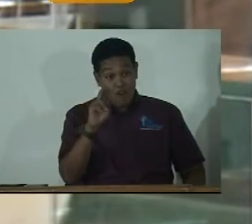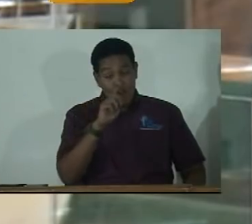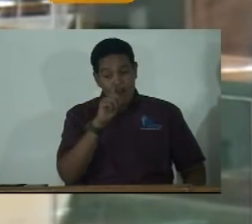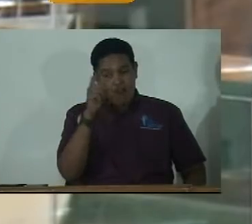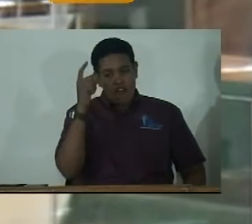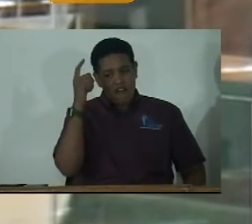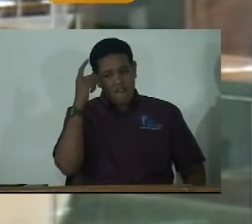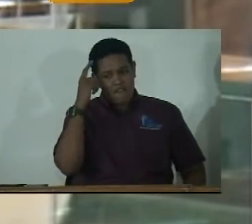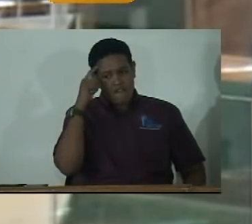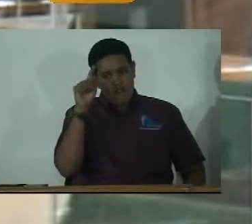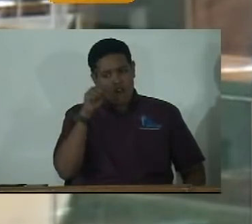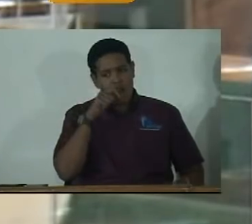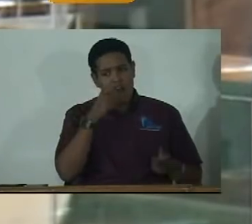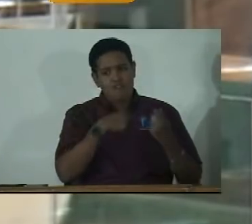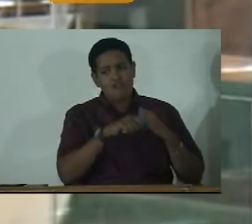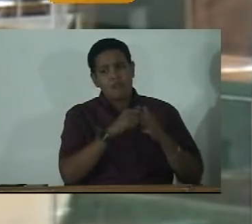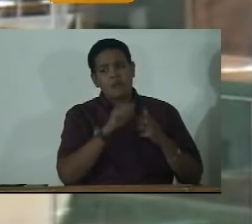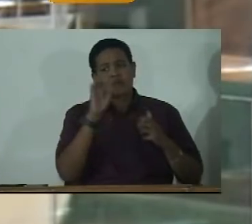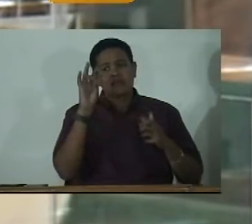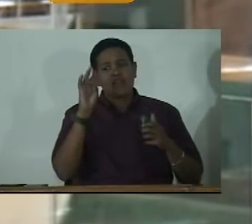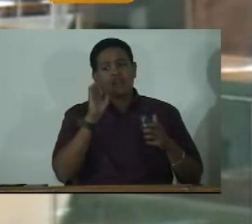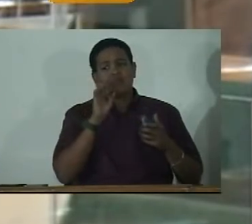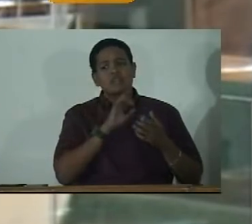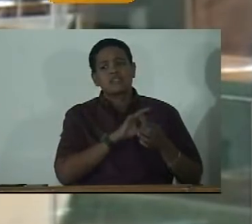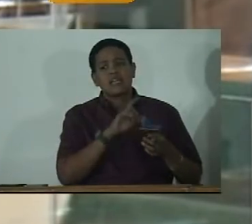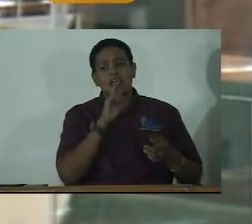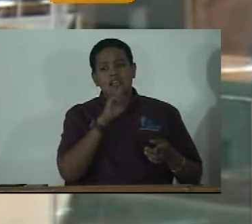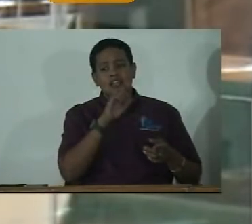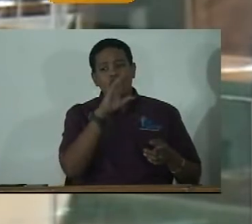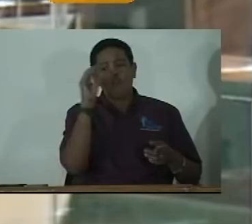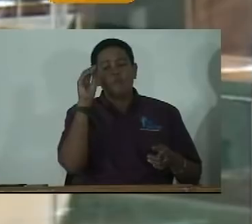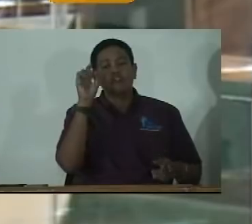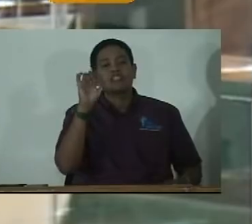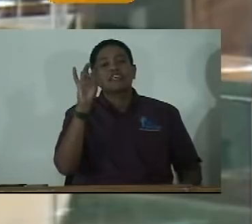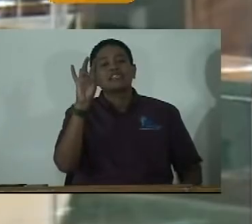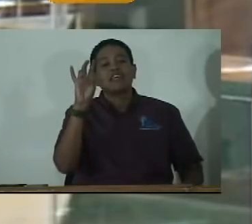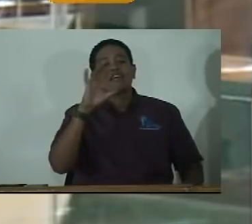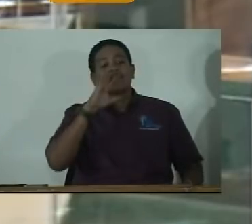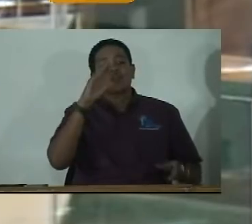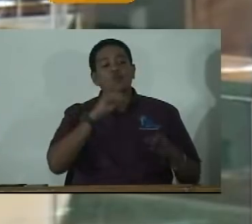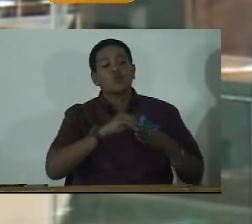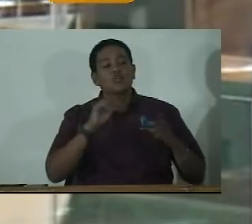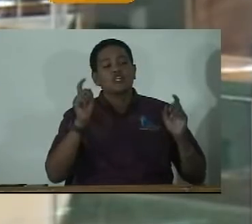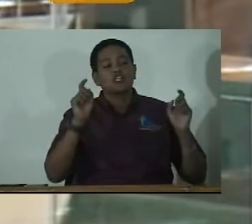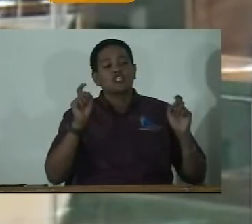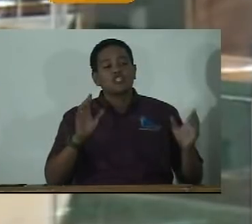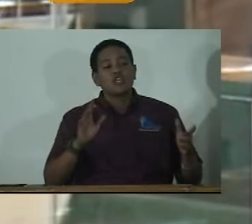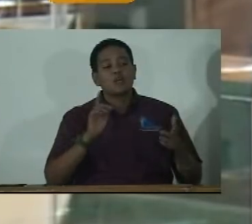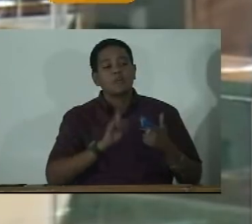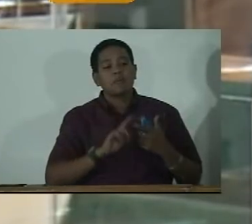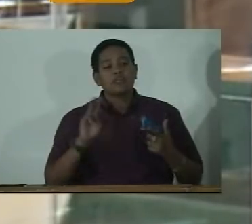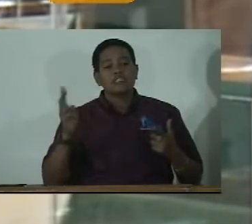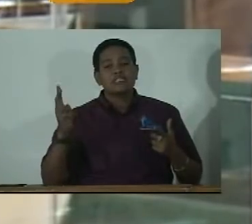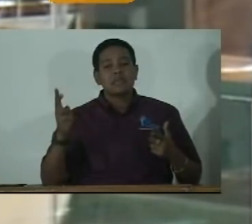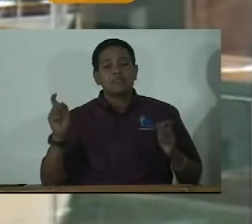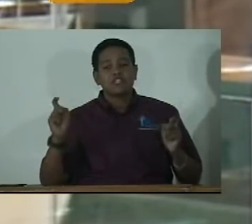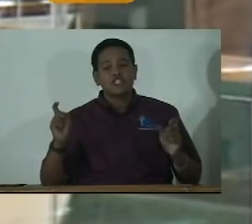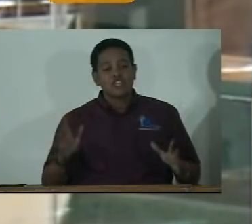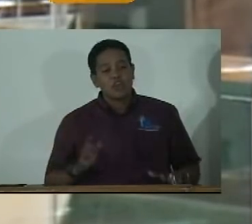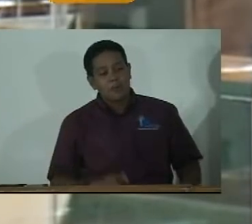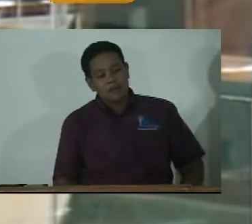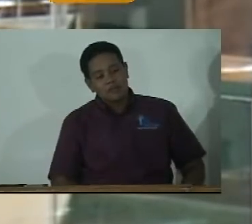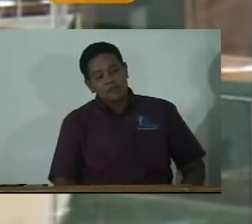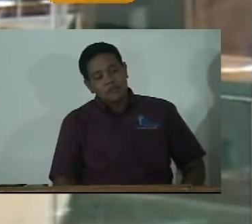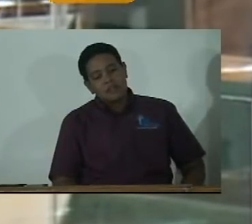which would now indicate that the quorum of the corporation shall be 7, including the chairman and the deputy chairman.